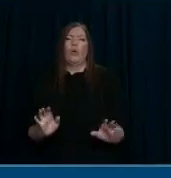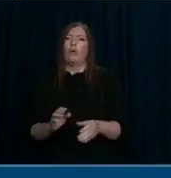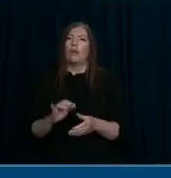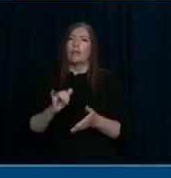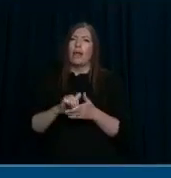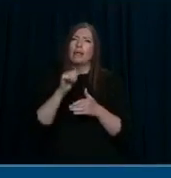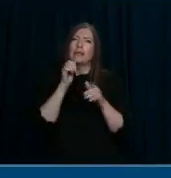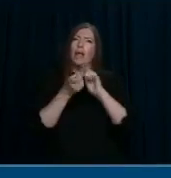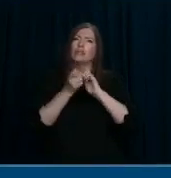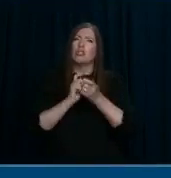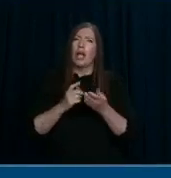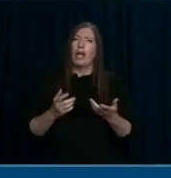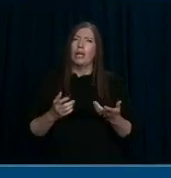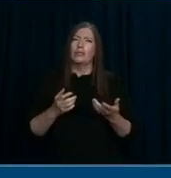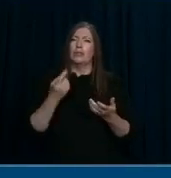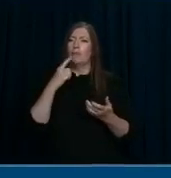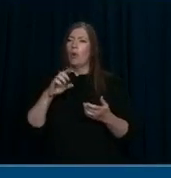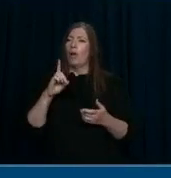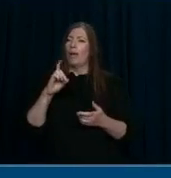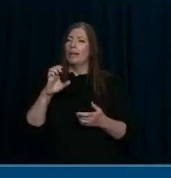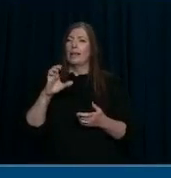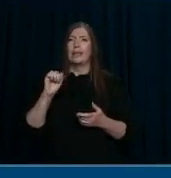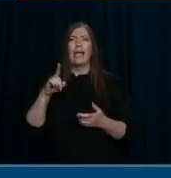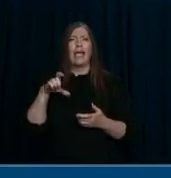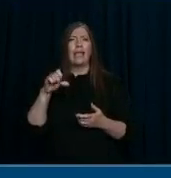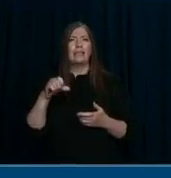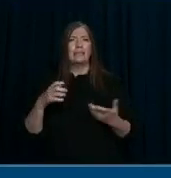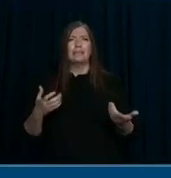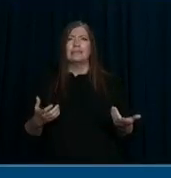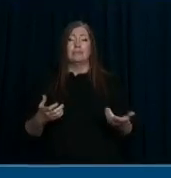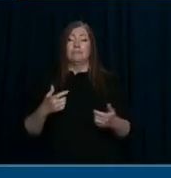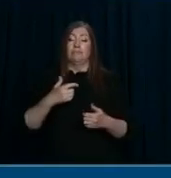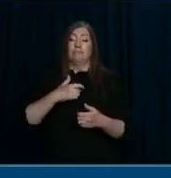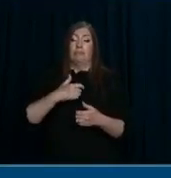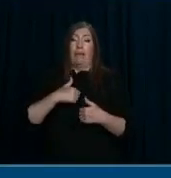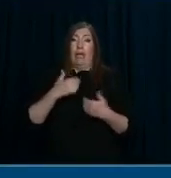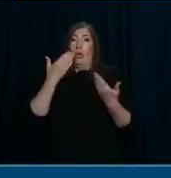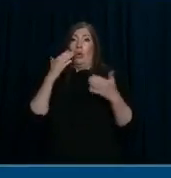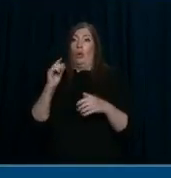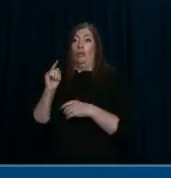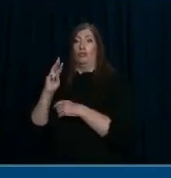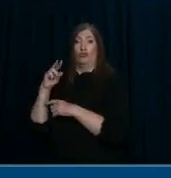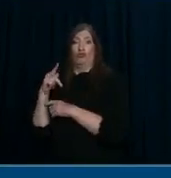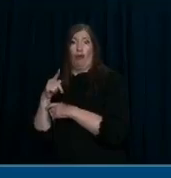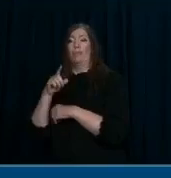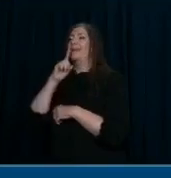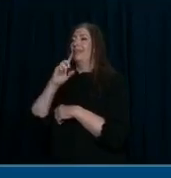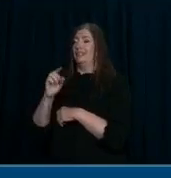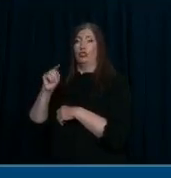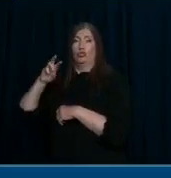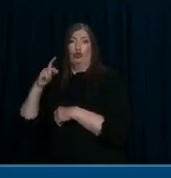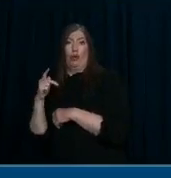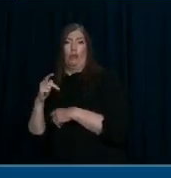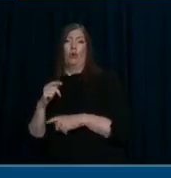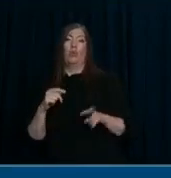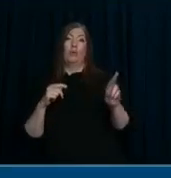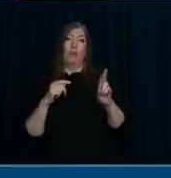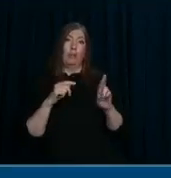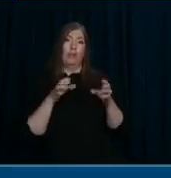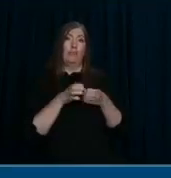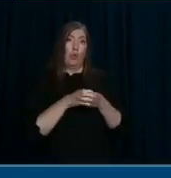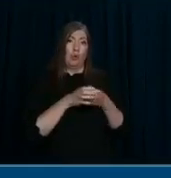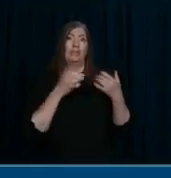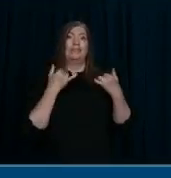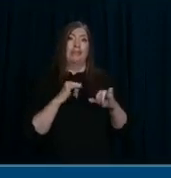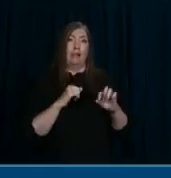hasn't changed for decades. So I don't know what, Trump is Trump. The Republican Party is still the Republican